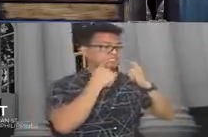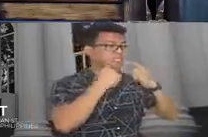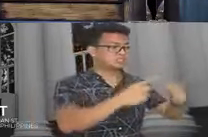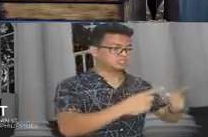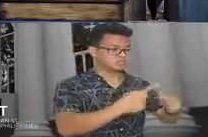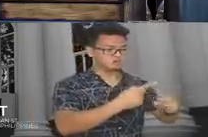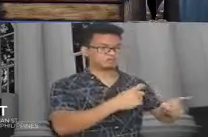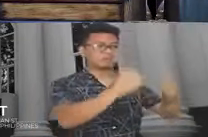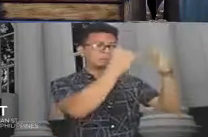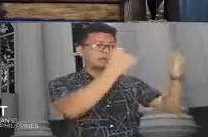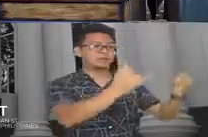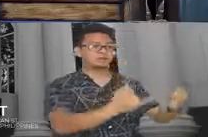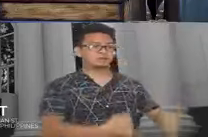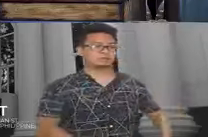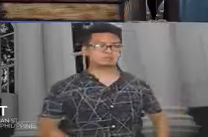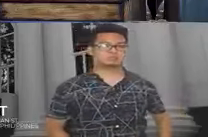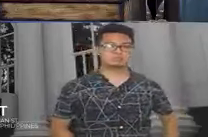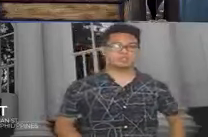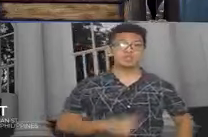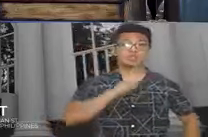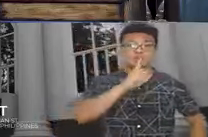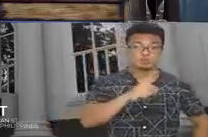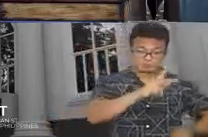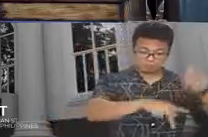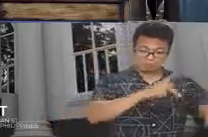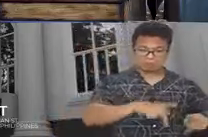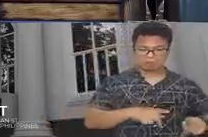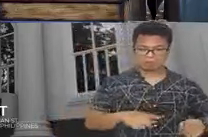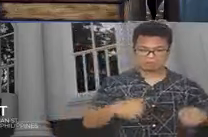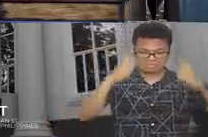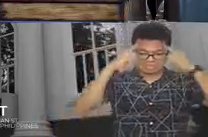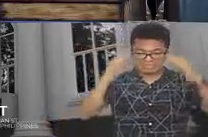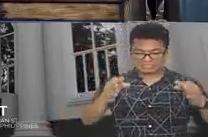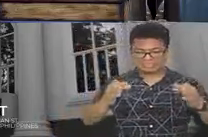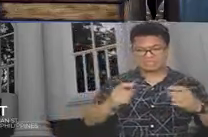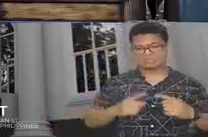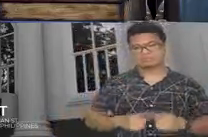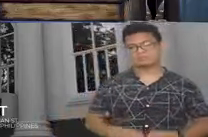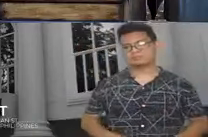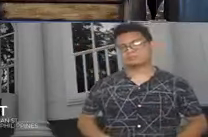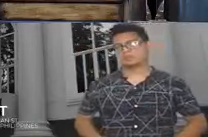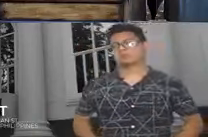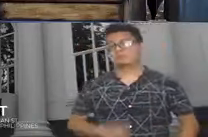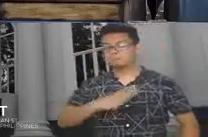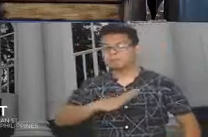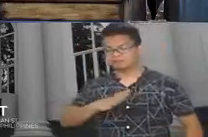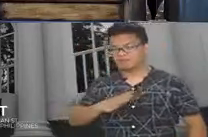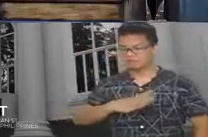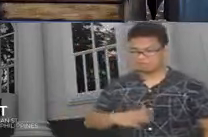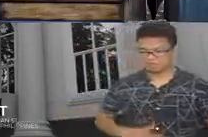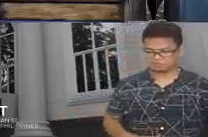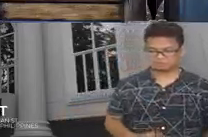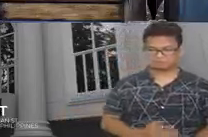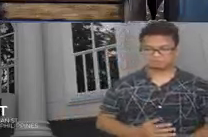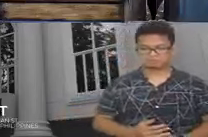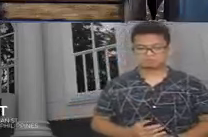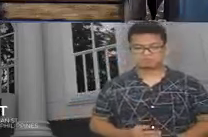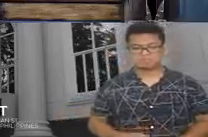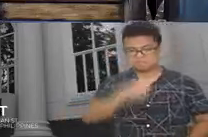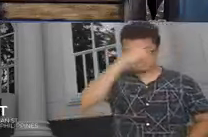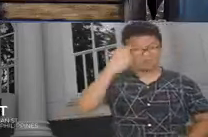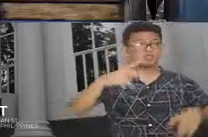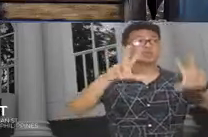pass, when midday was past, and they prophesied until the time of the offering of the evening sacrifice, that there was